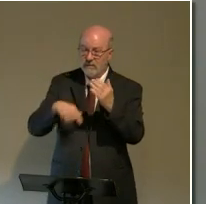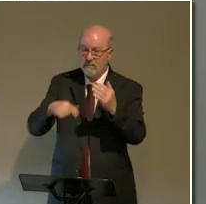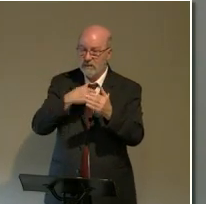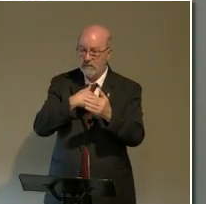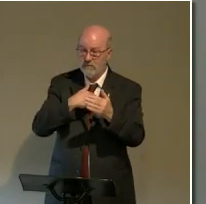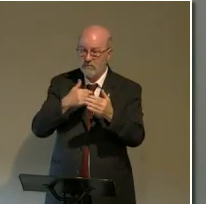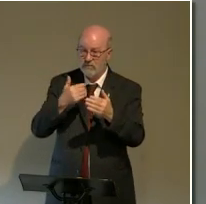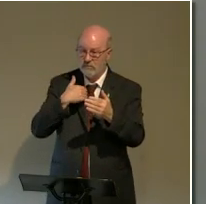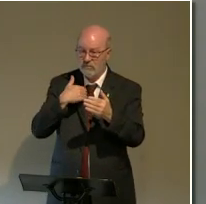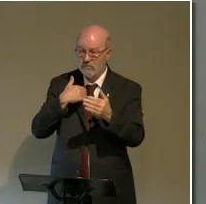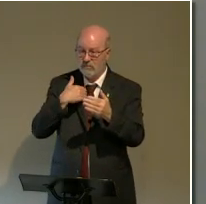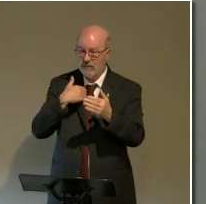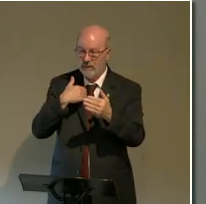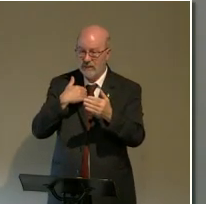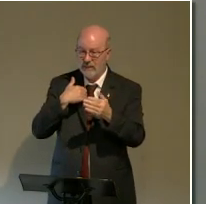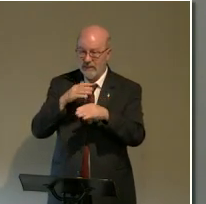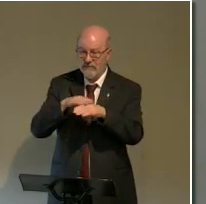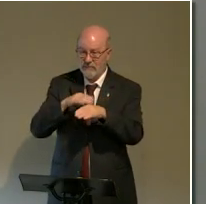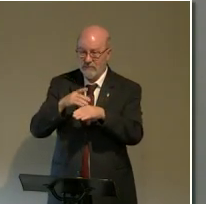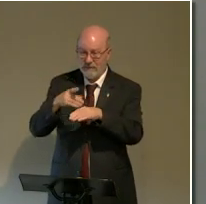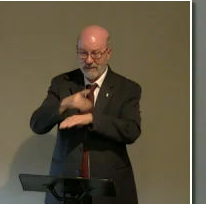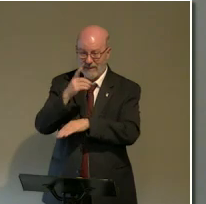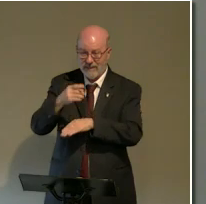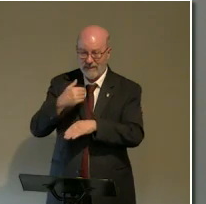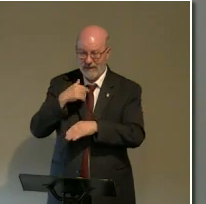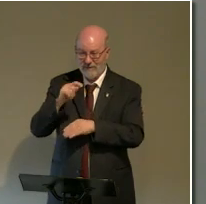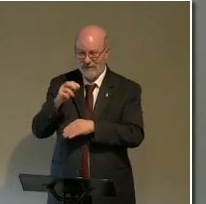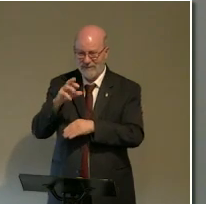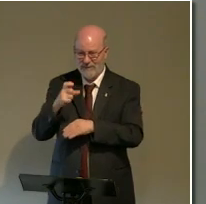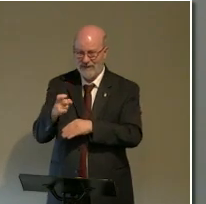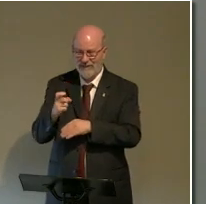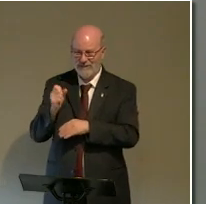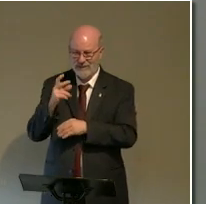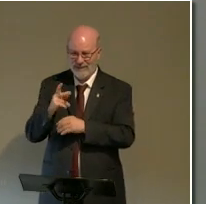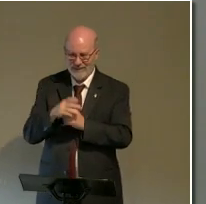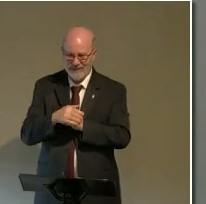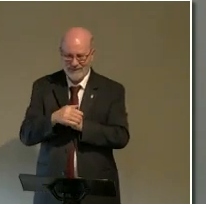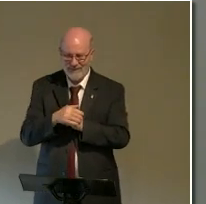going to have pet dinosaurs. I'm going to have a T-Rex, okay?